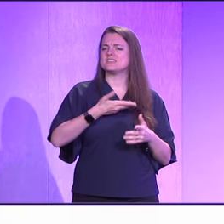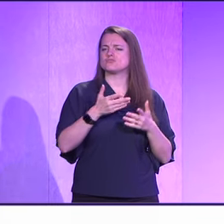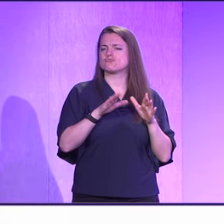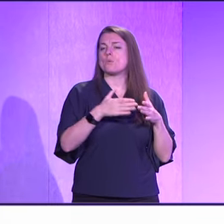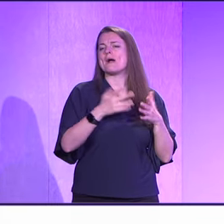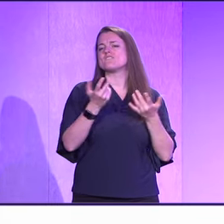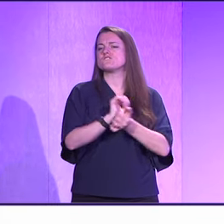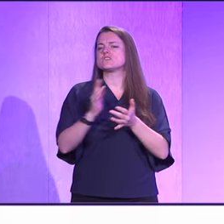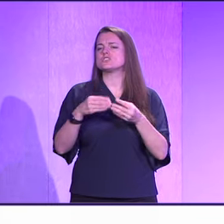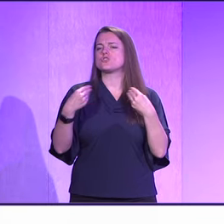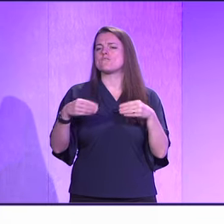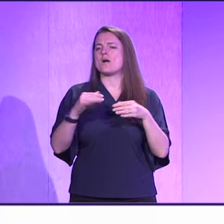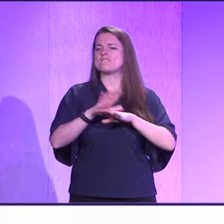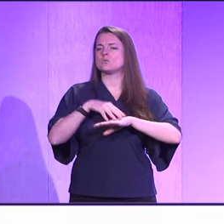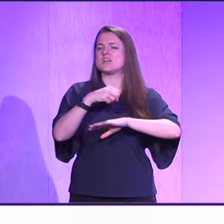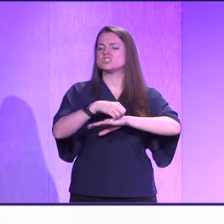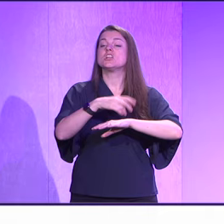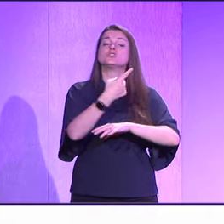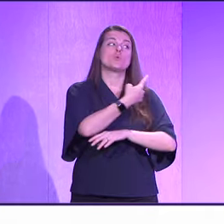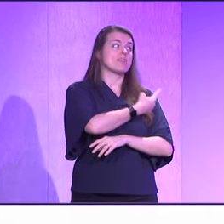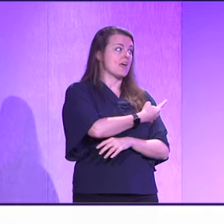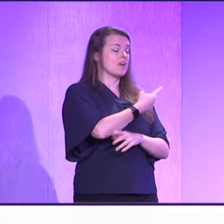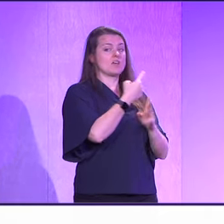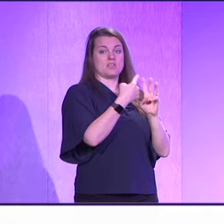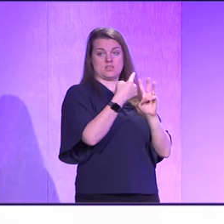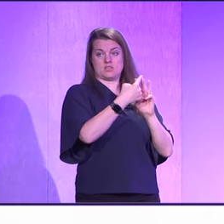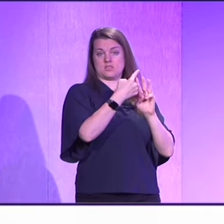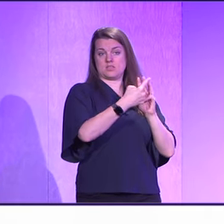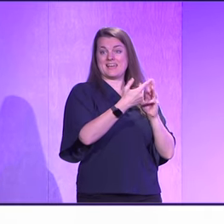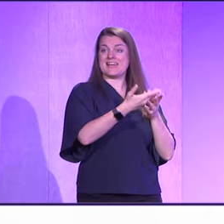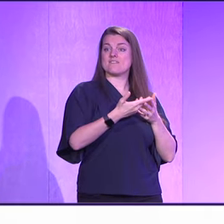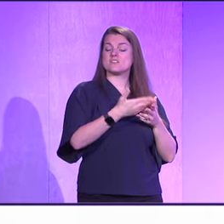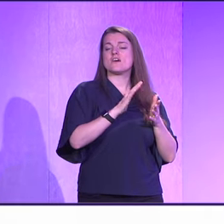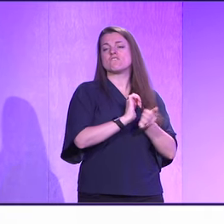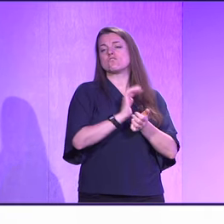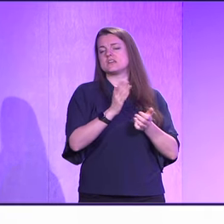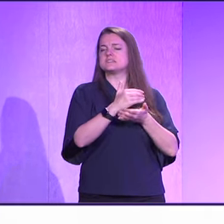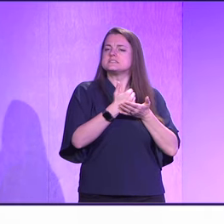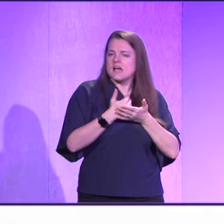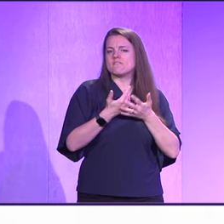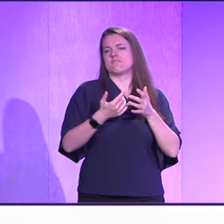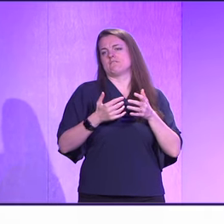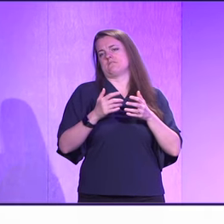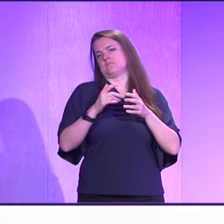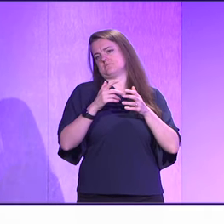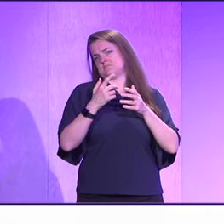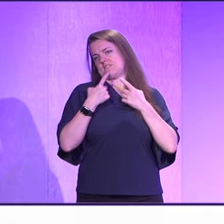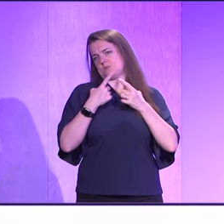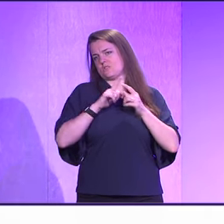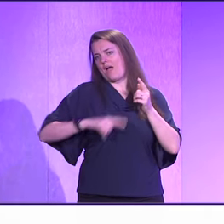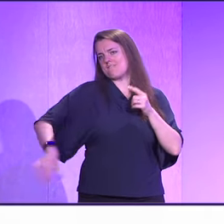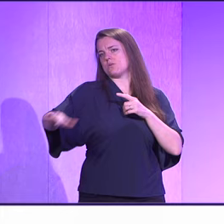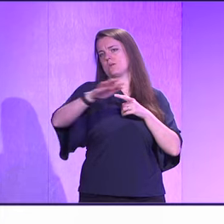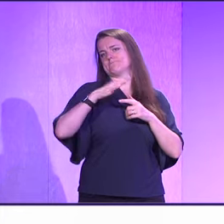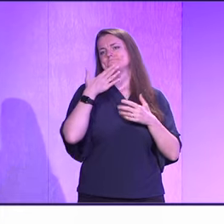and the Free Software Foundation. These organizations keep us all free and safe and help everyone. So thank you very much. If